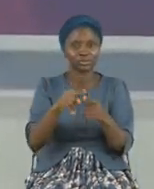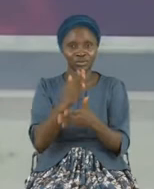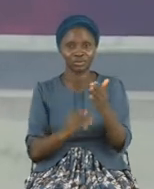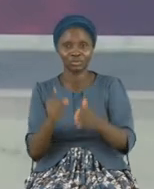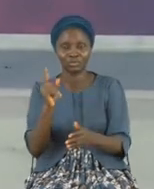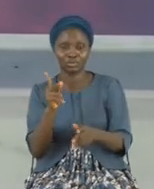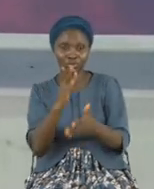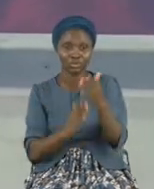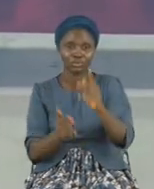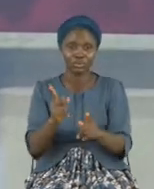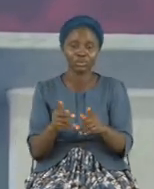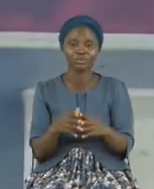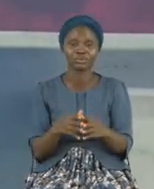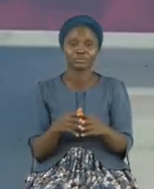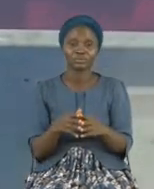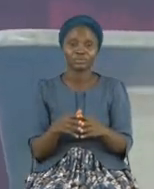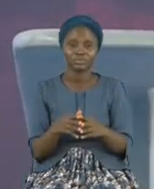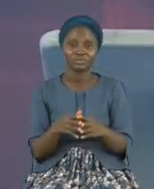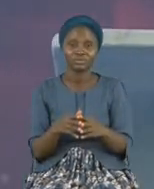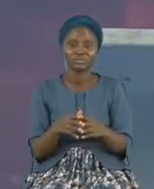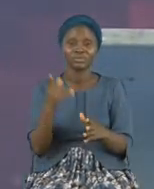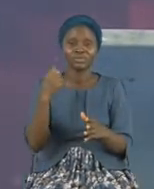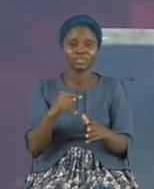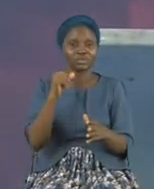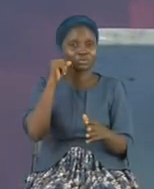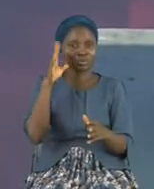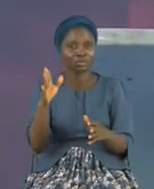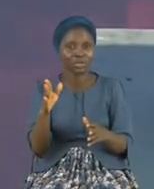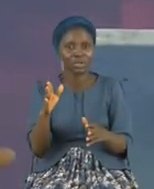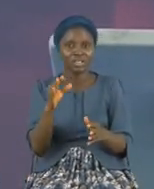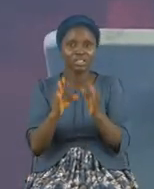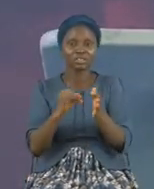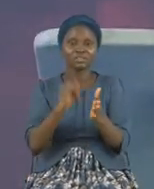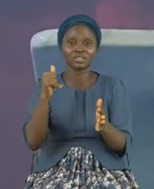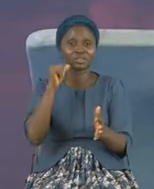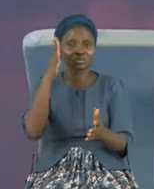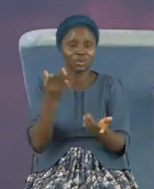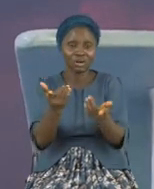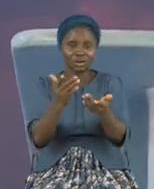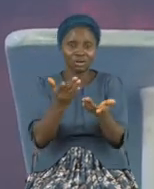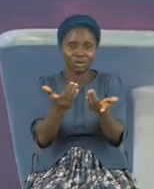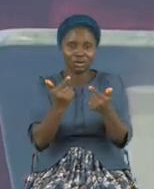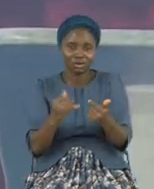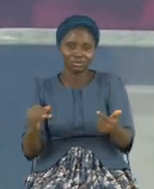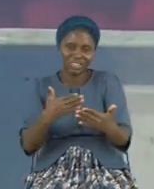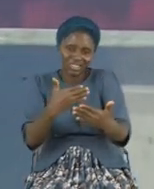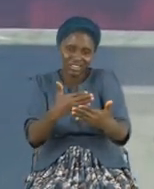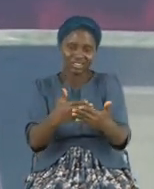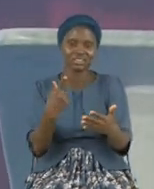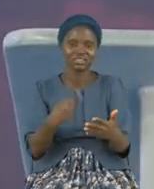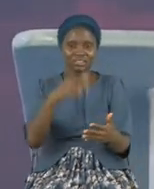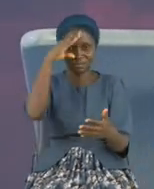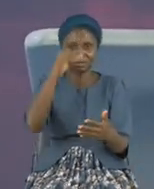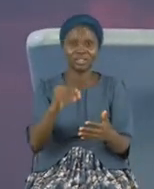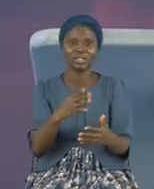gets near the woman, and if it's a woman, gets near the man. And in these days